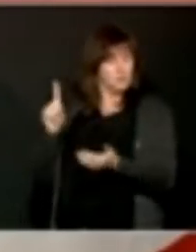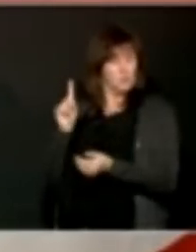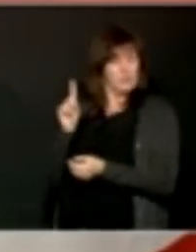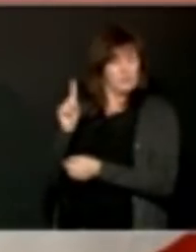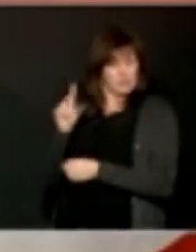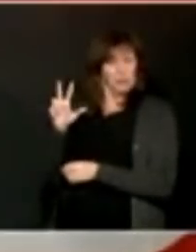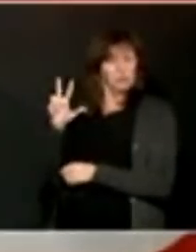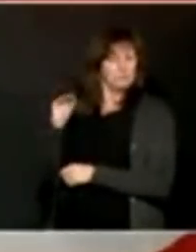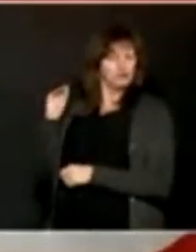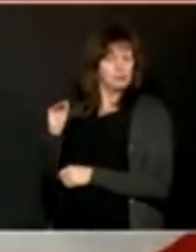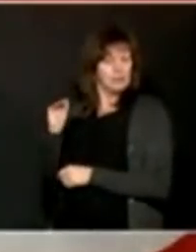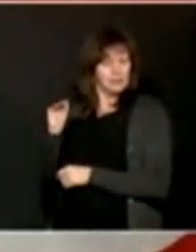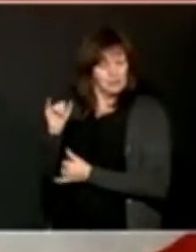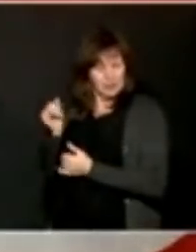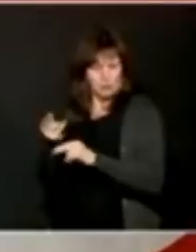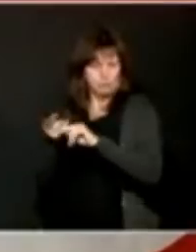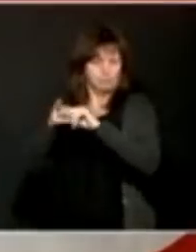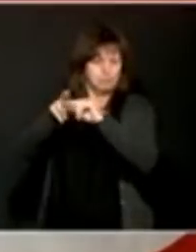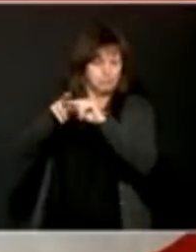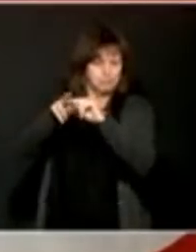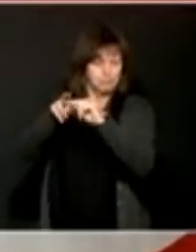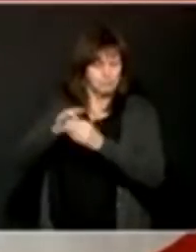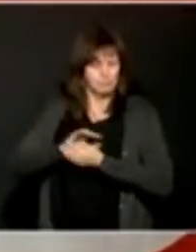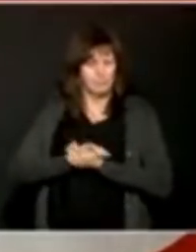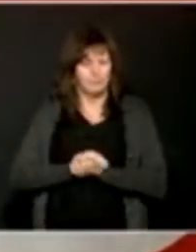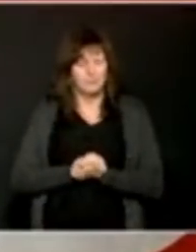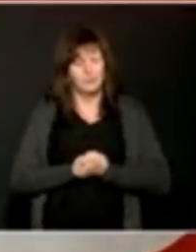Today, we're reporting a total of